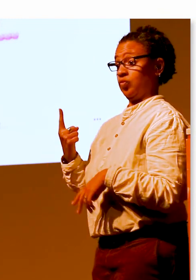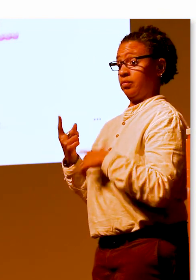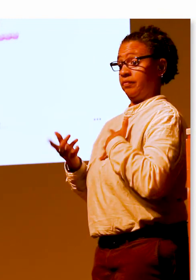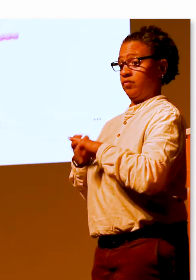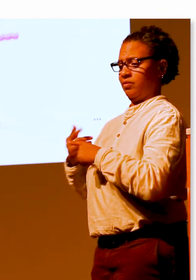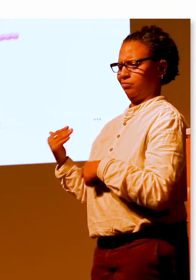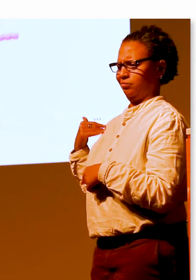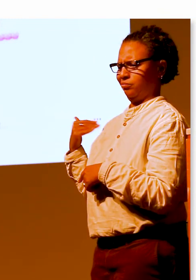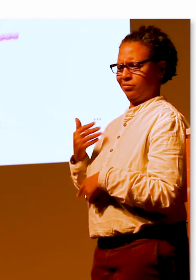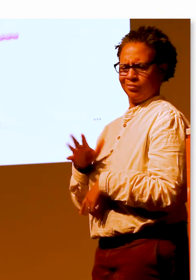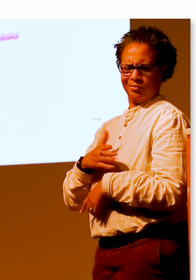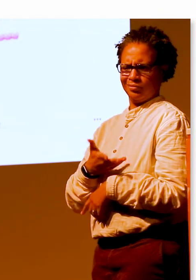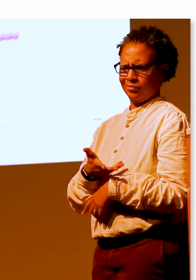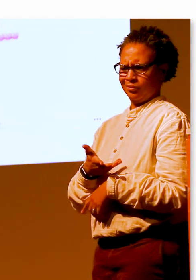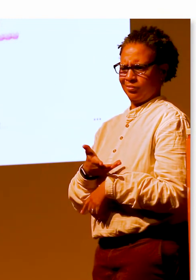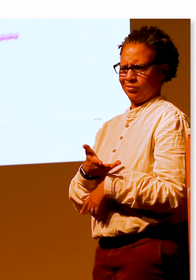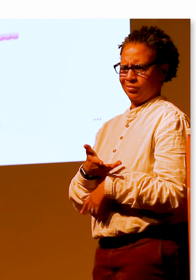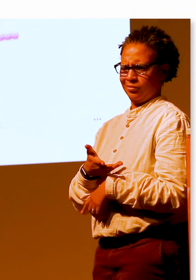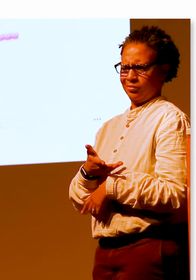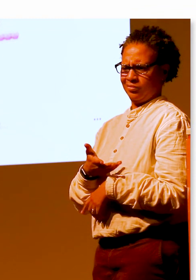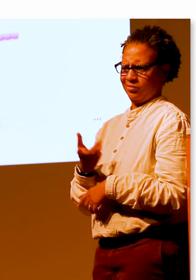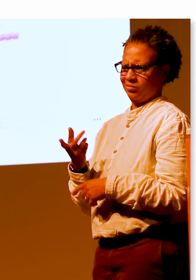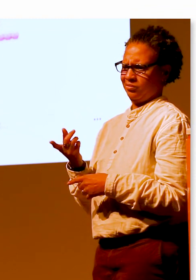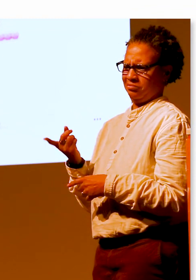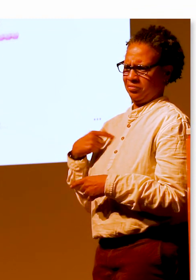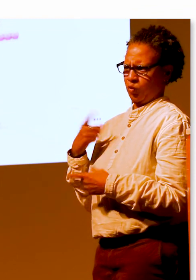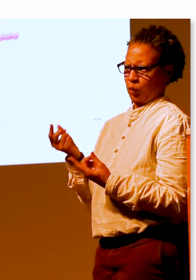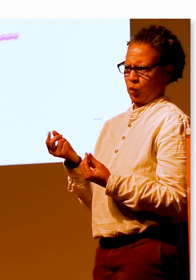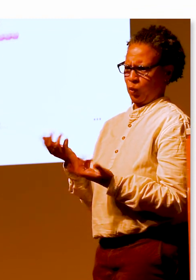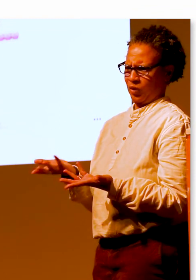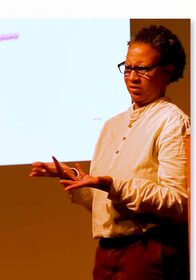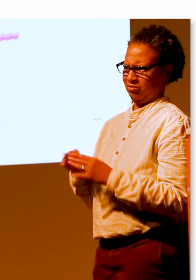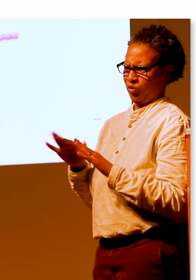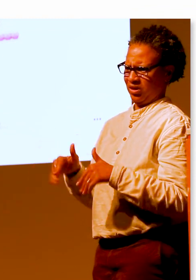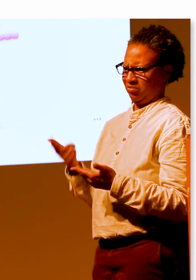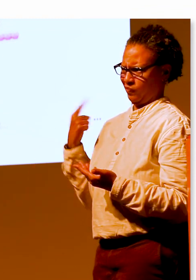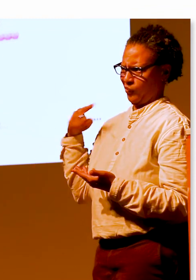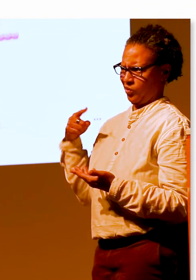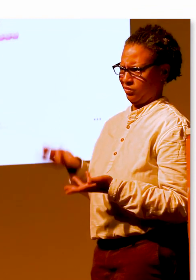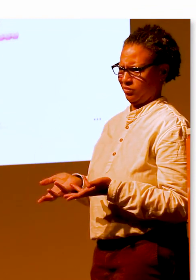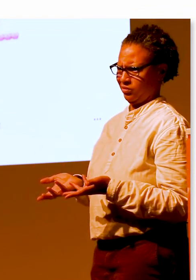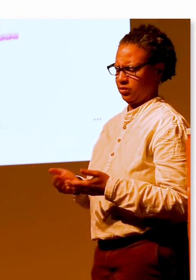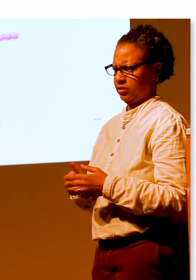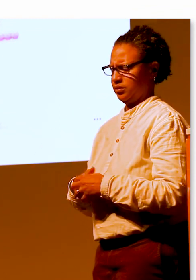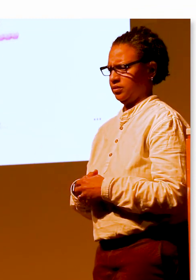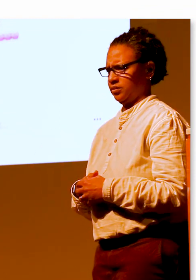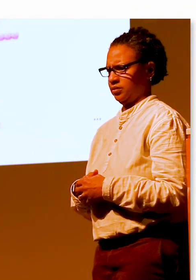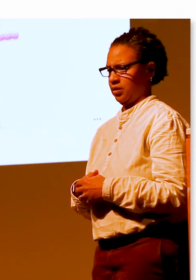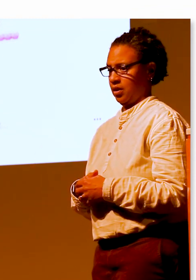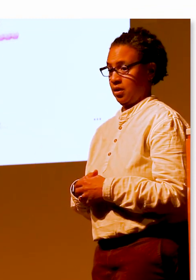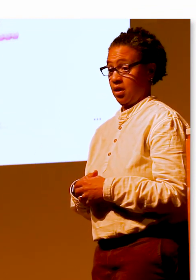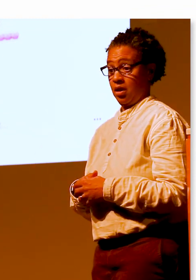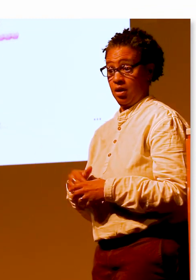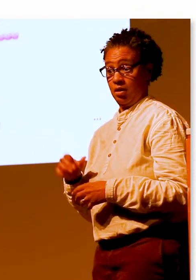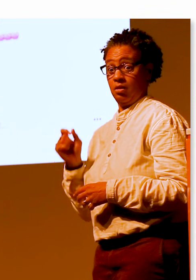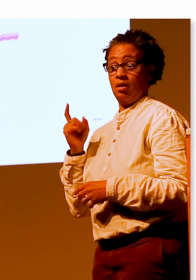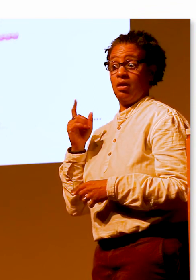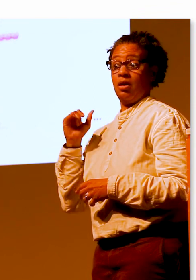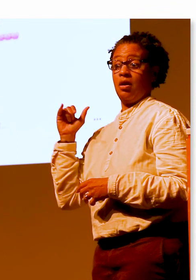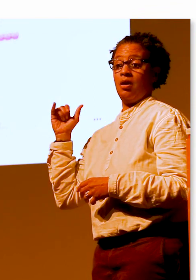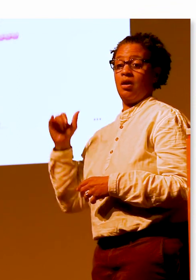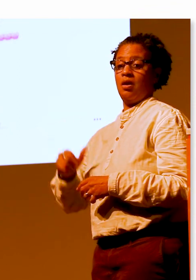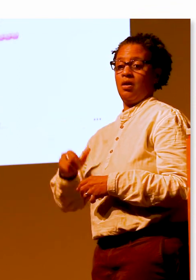you do in museums?" And it was this really profound moment because I genuinely think that for some reason we're all